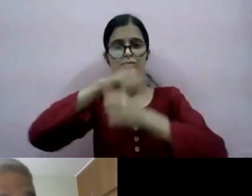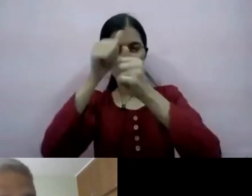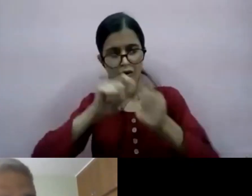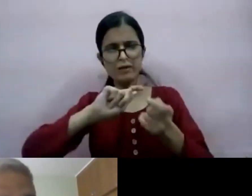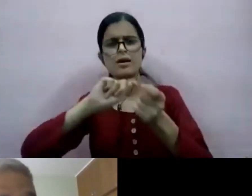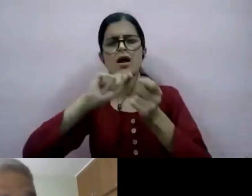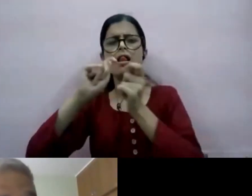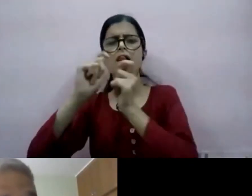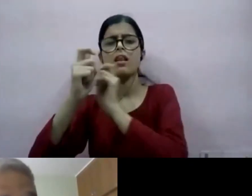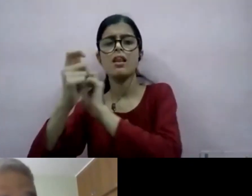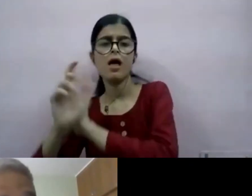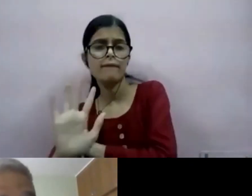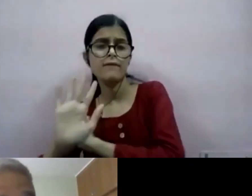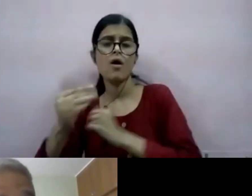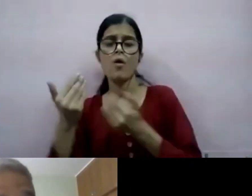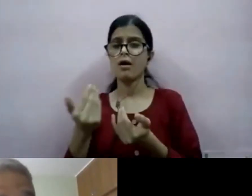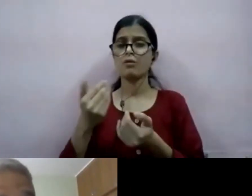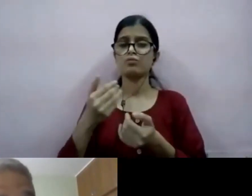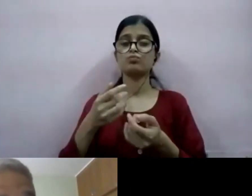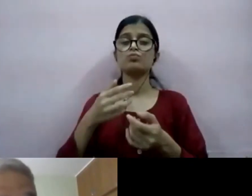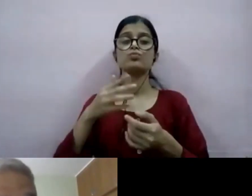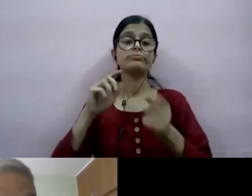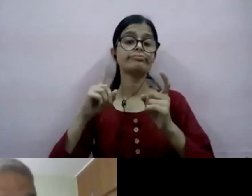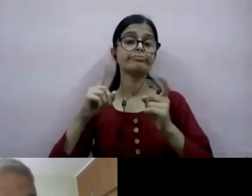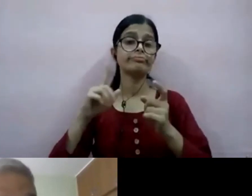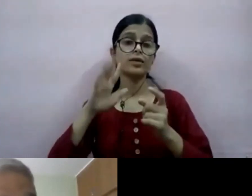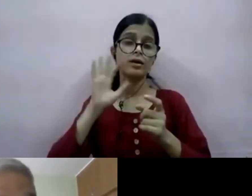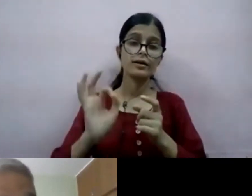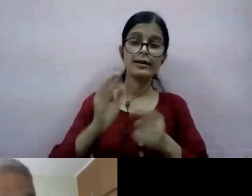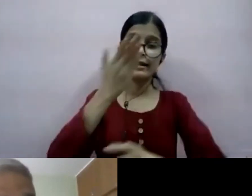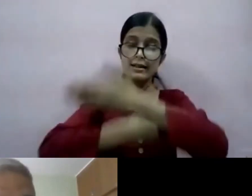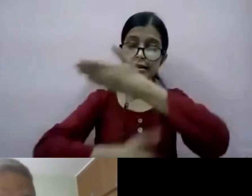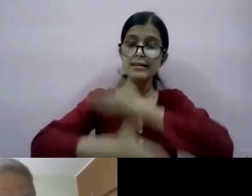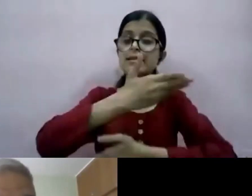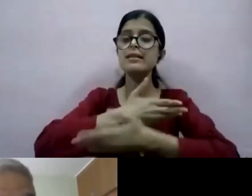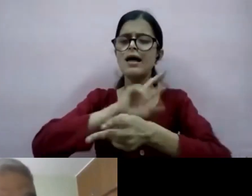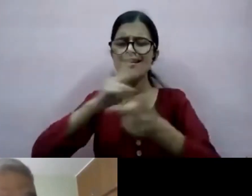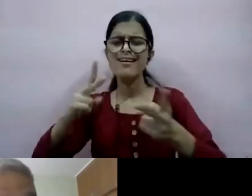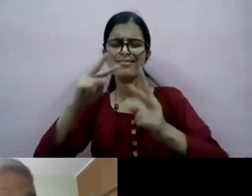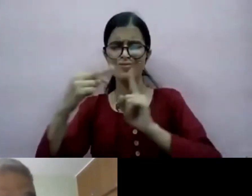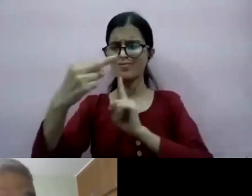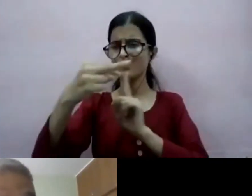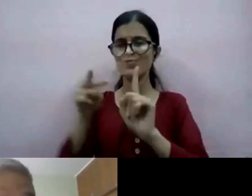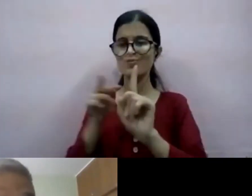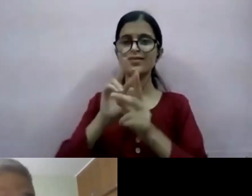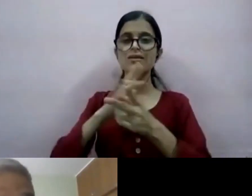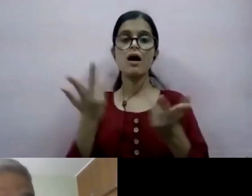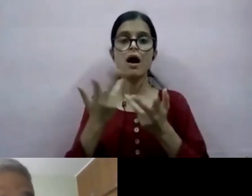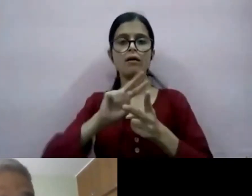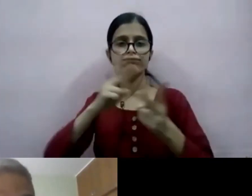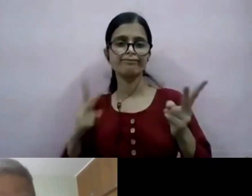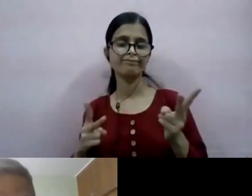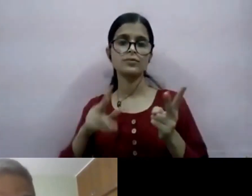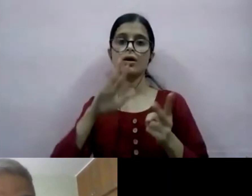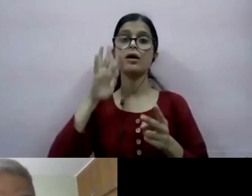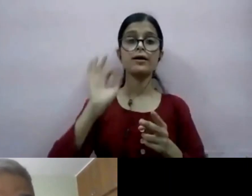kind of critical disability perspective and into the critical realist